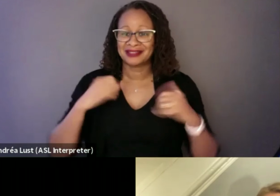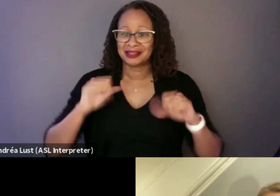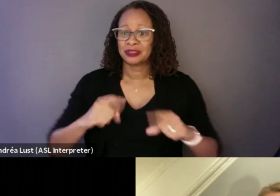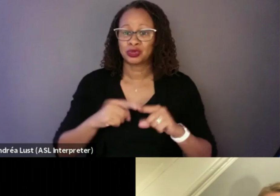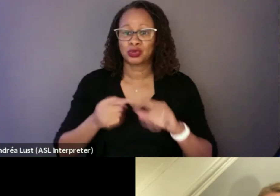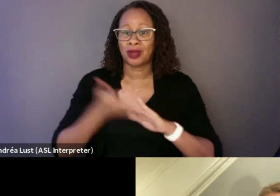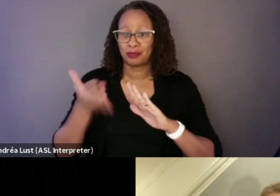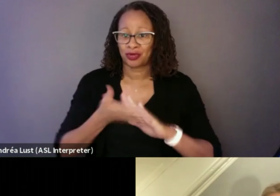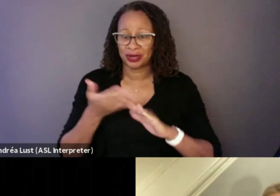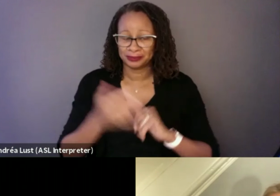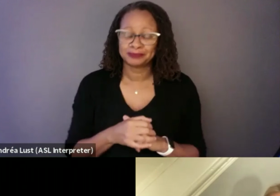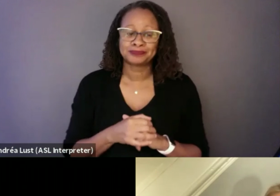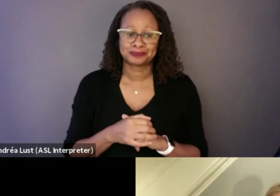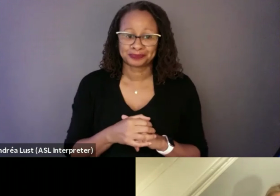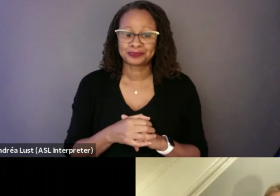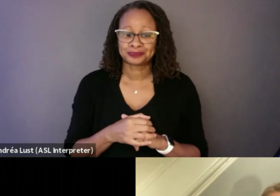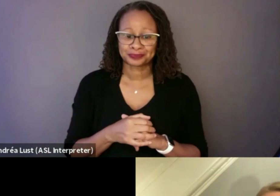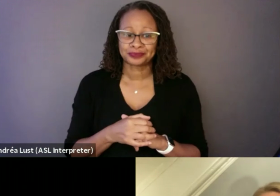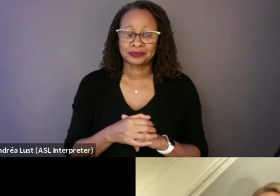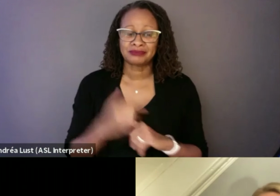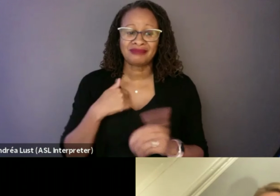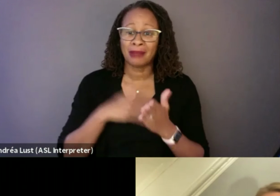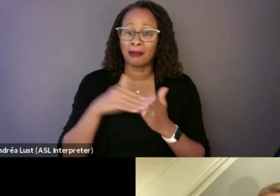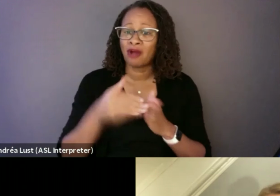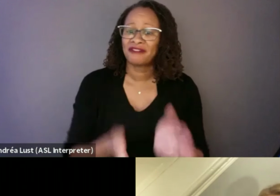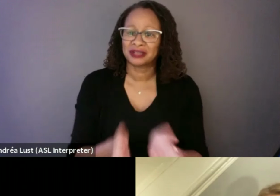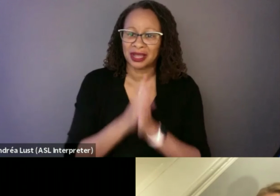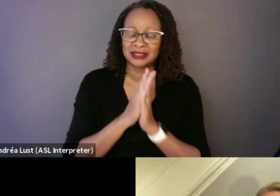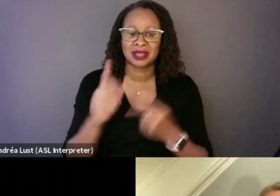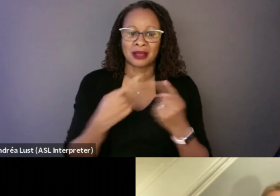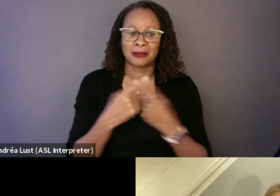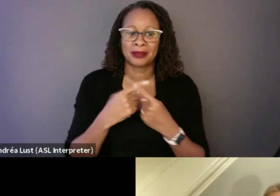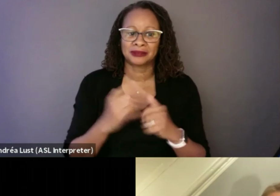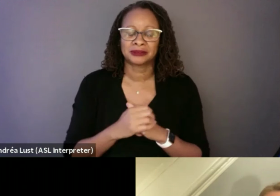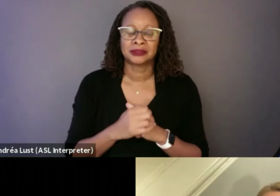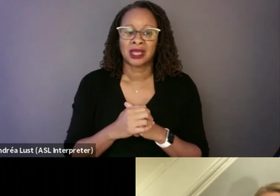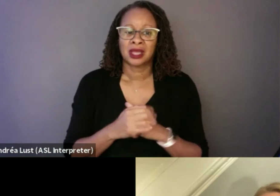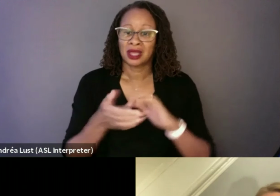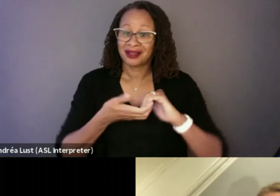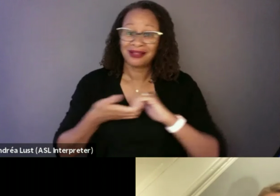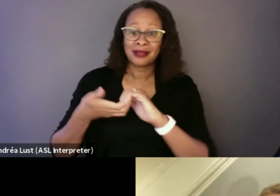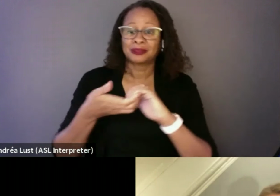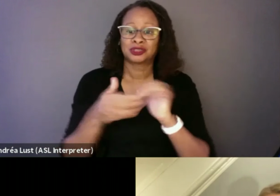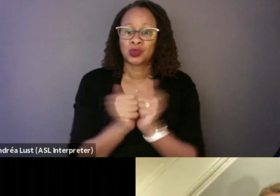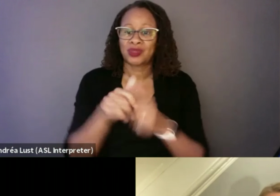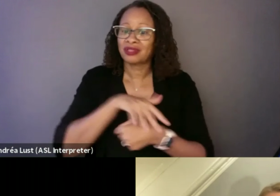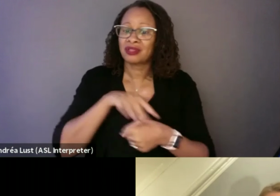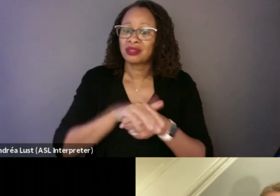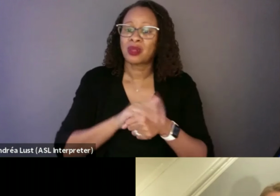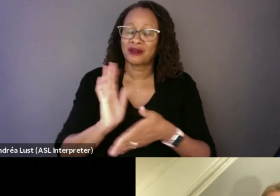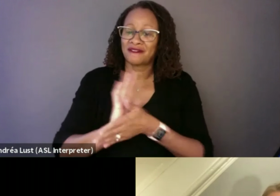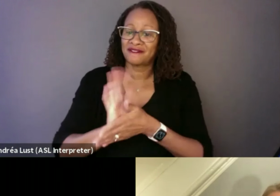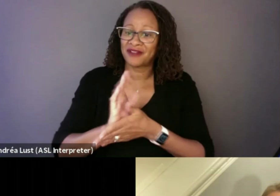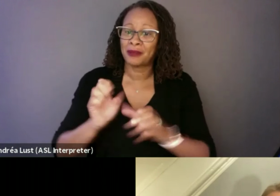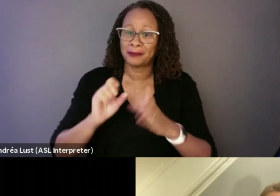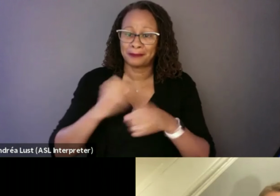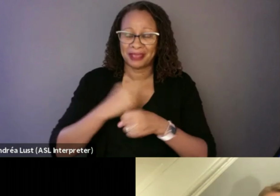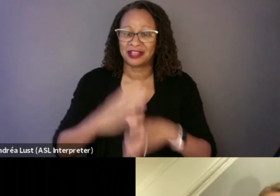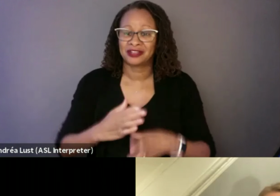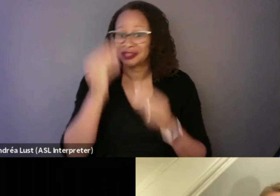operate. I'm often asked about, you know, collaboration with local filmmakers in telling these